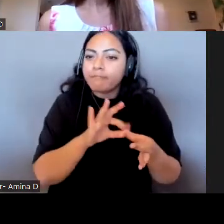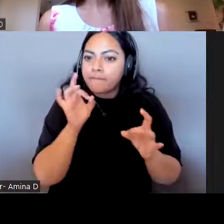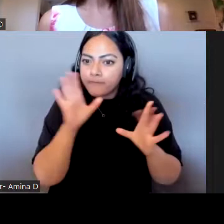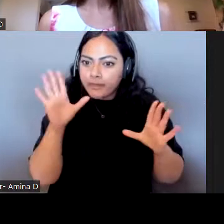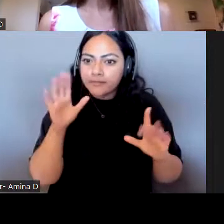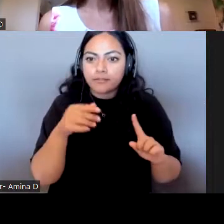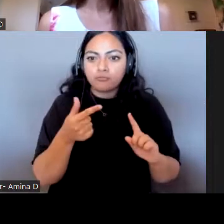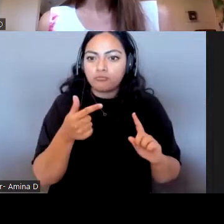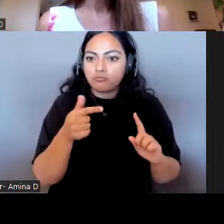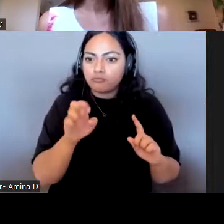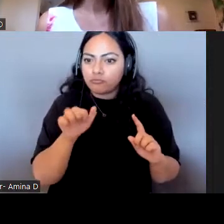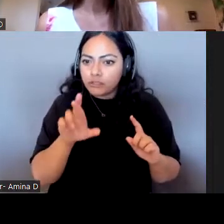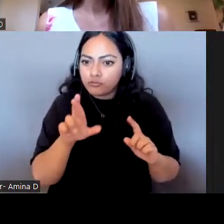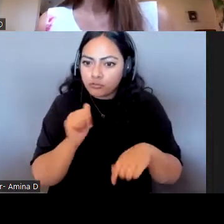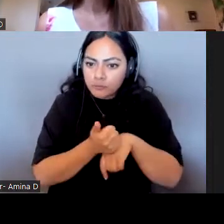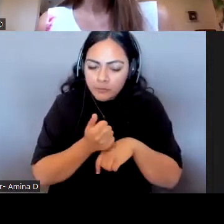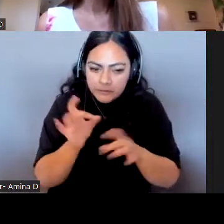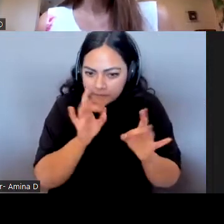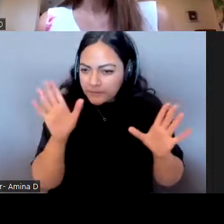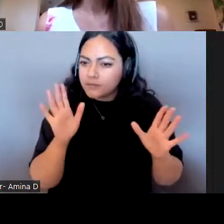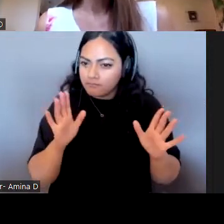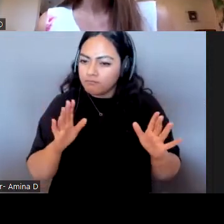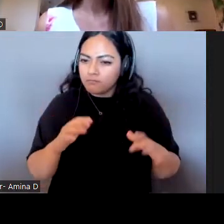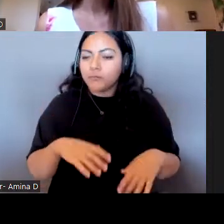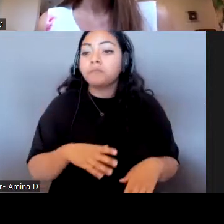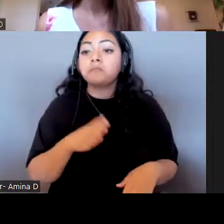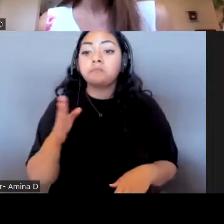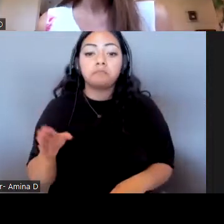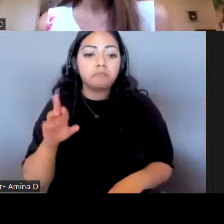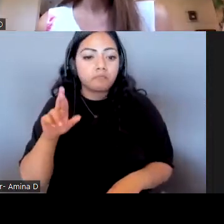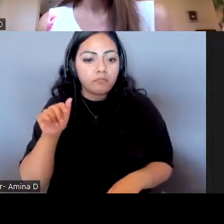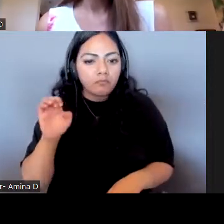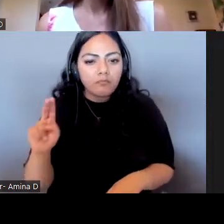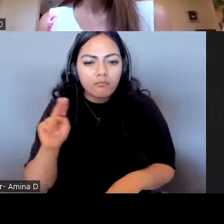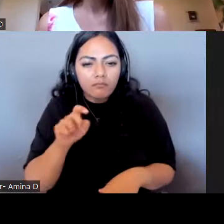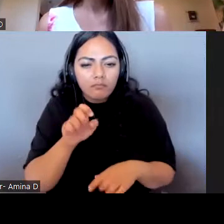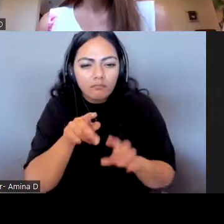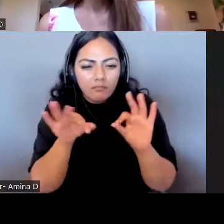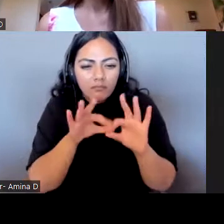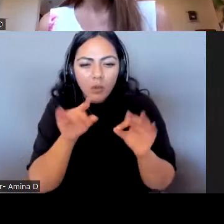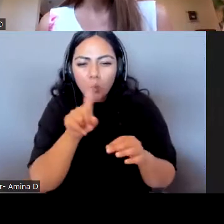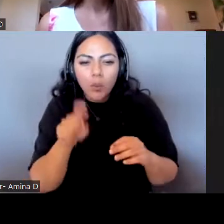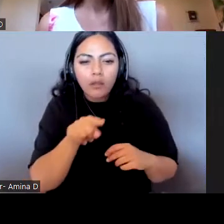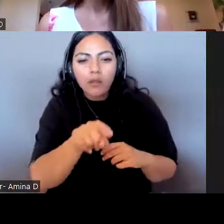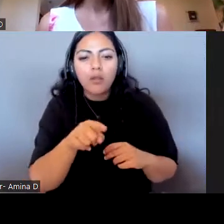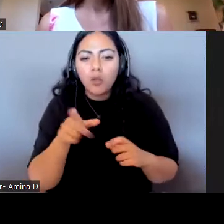There's a question. Can you comment on the role that existing sponsorship requirements might have on economic abuse?